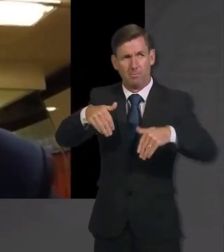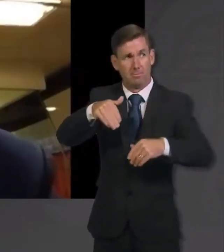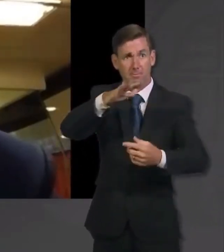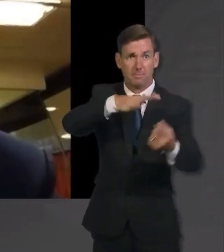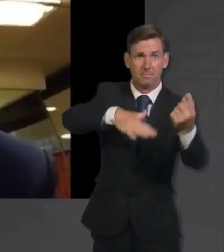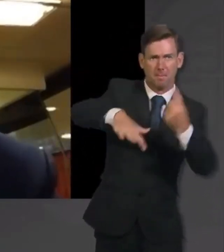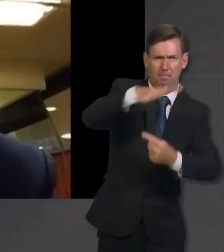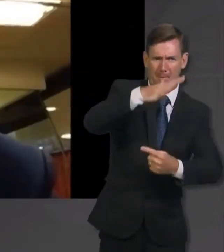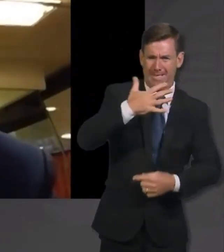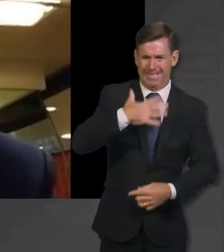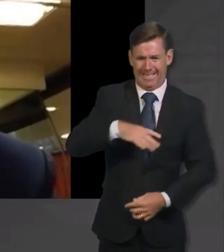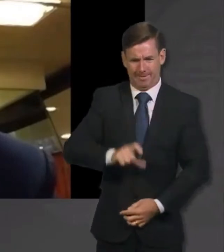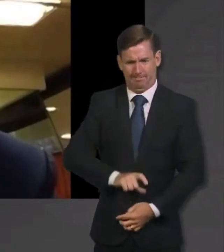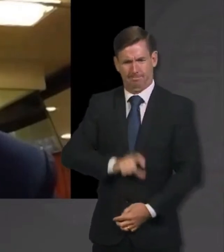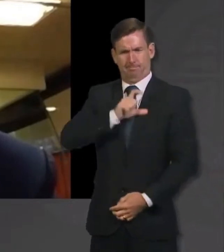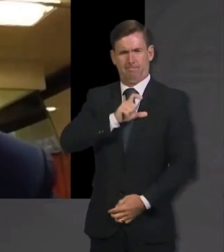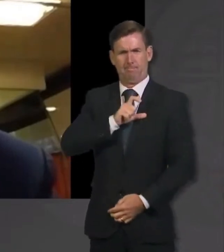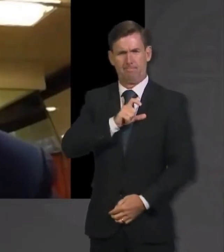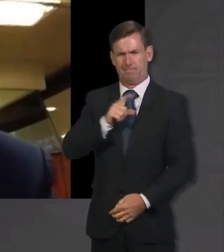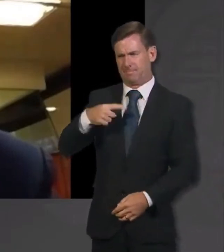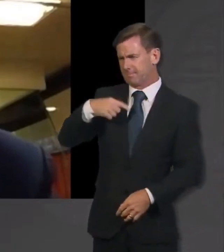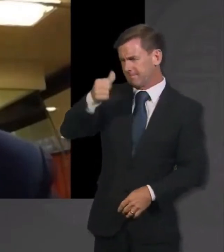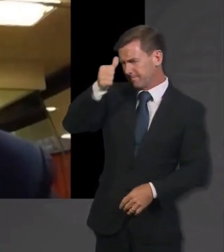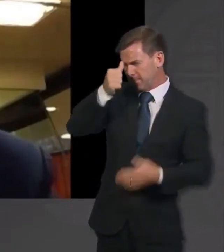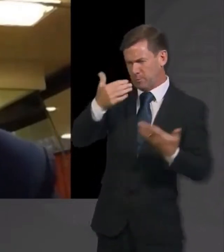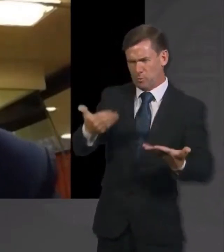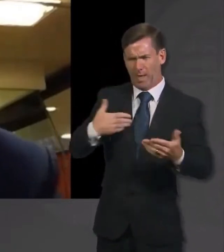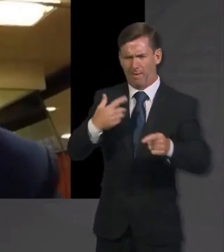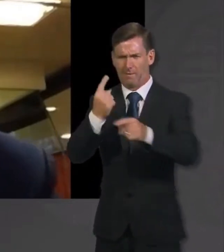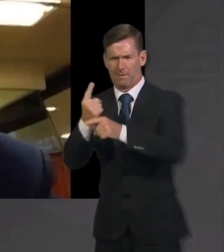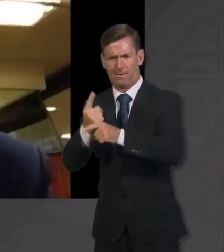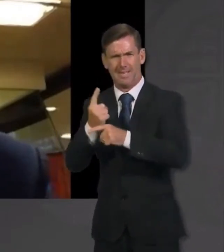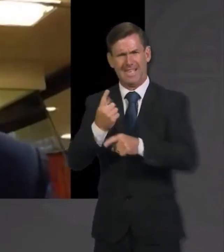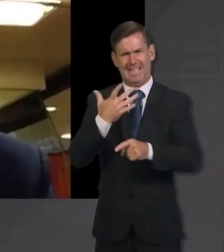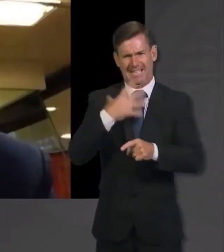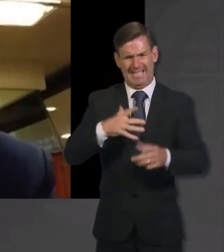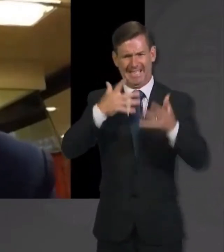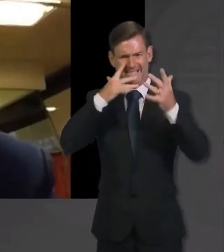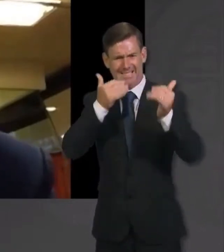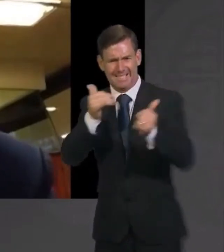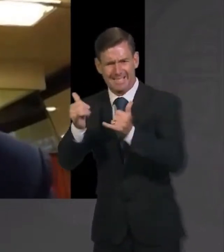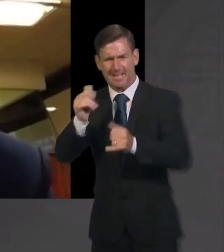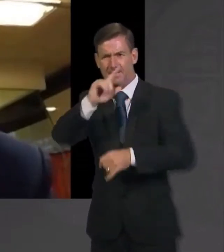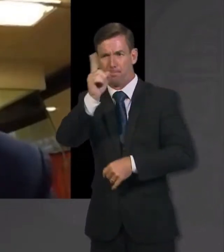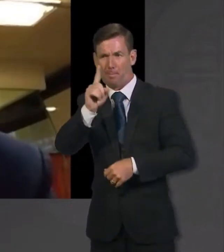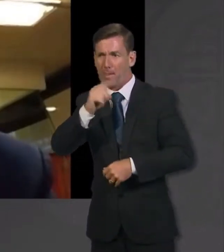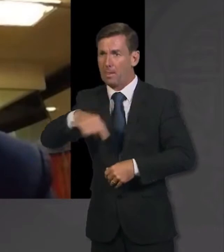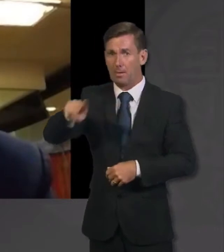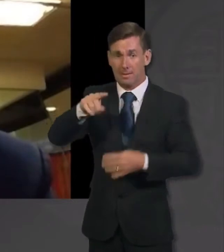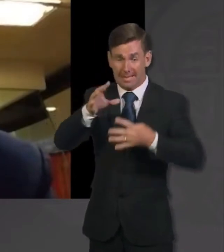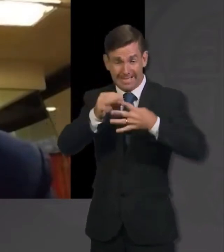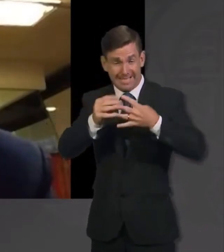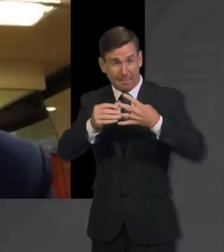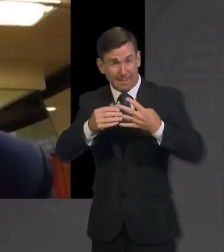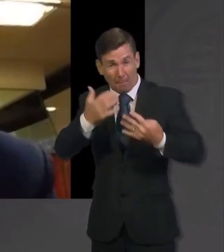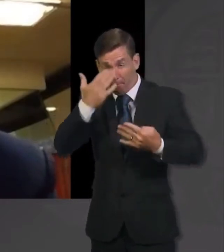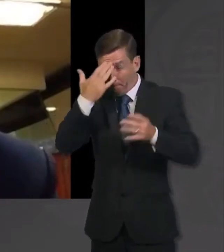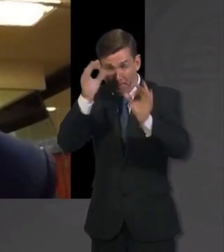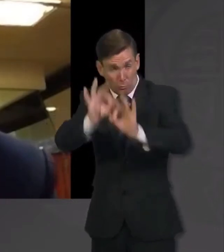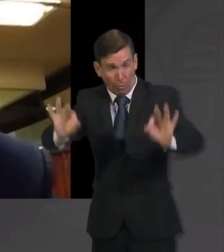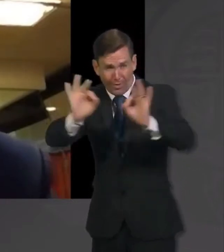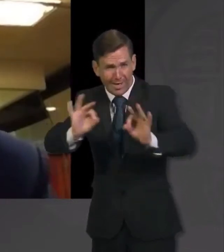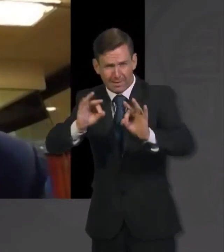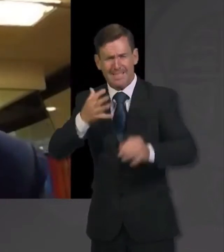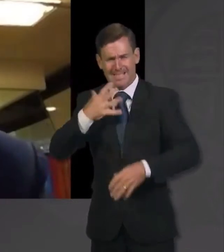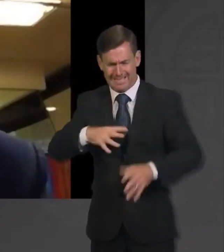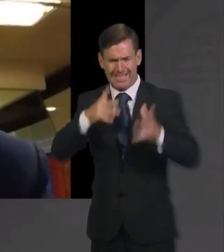and this is the crucial bit, including people without symptoms to keep the virus in check. Now, is that even a government goal at the moment, and